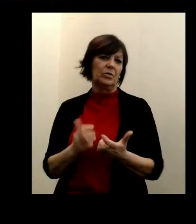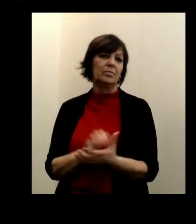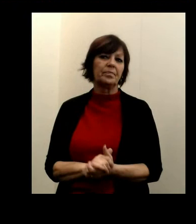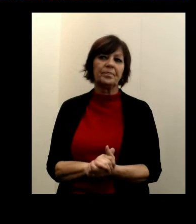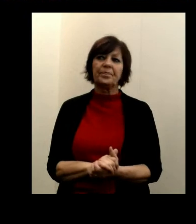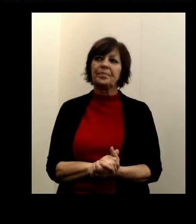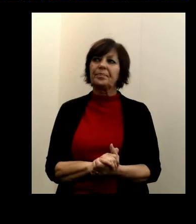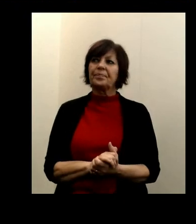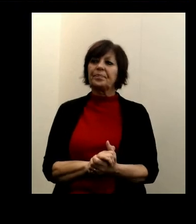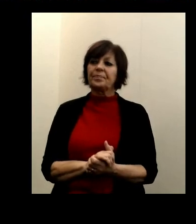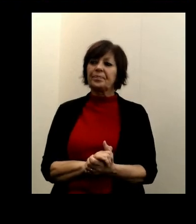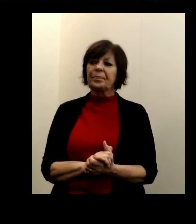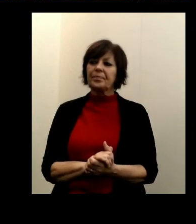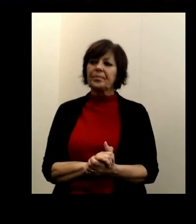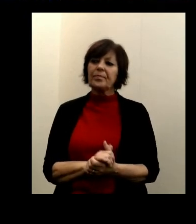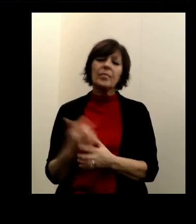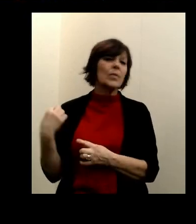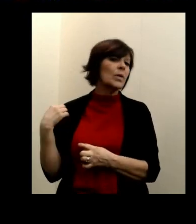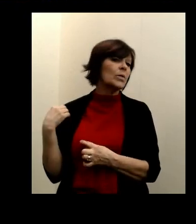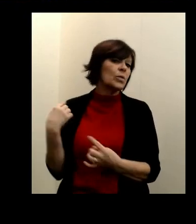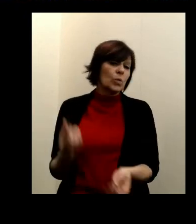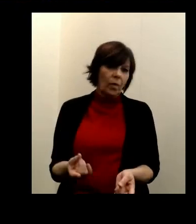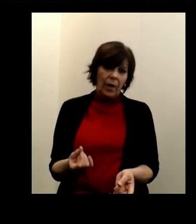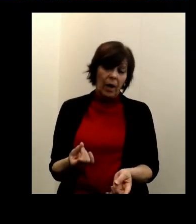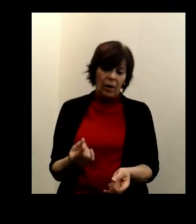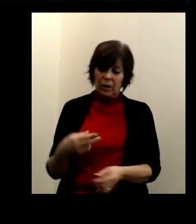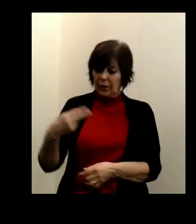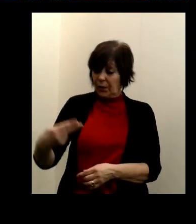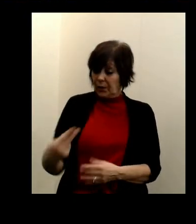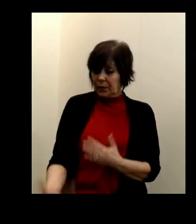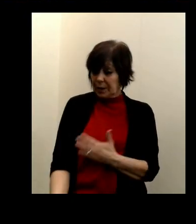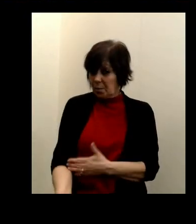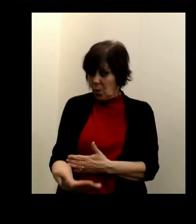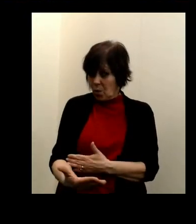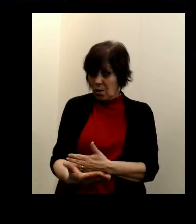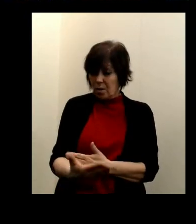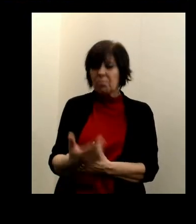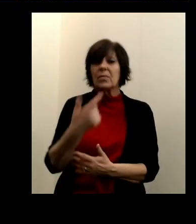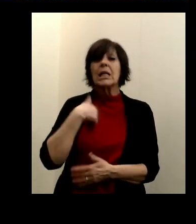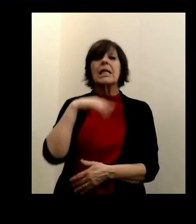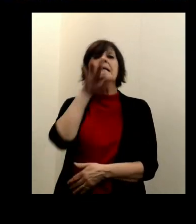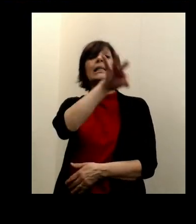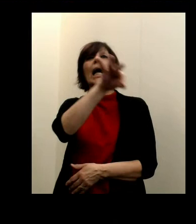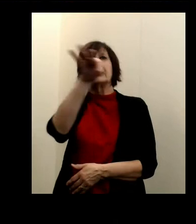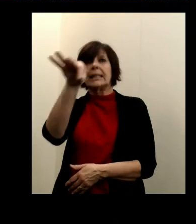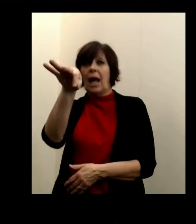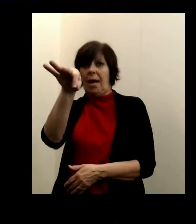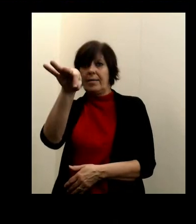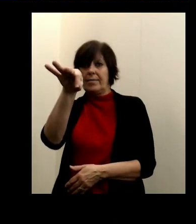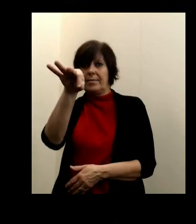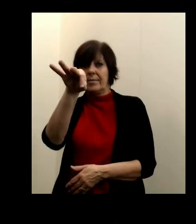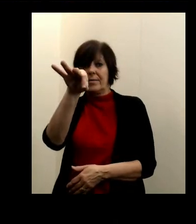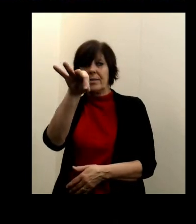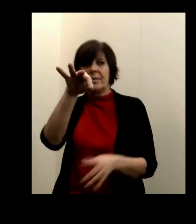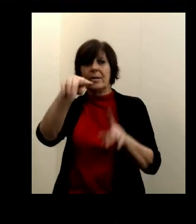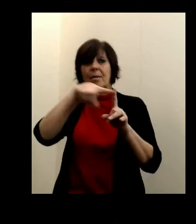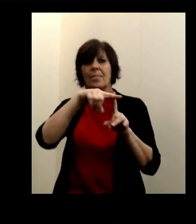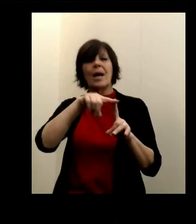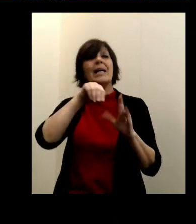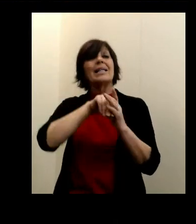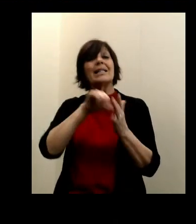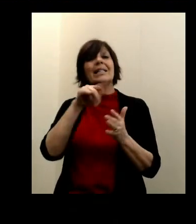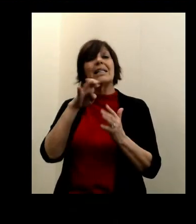general community. And so far, as of Thursday morning, we've had 99 cases among Erie County